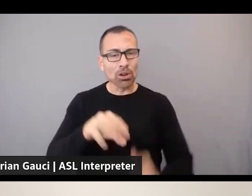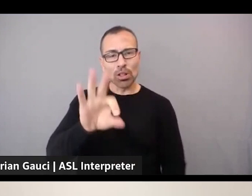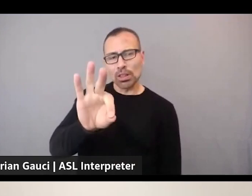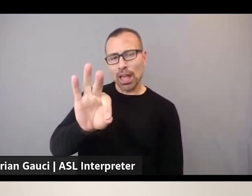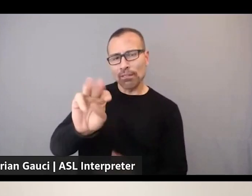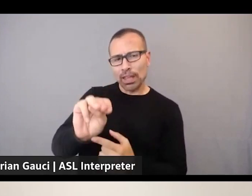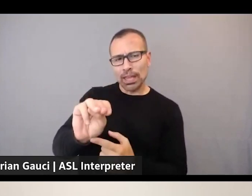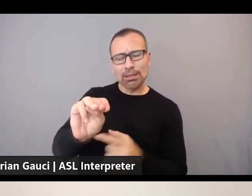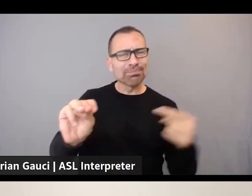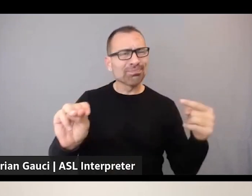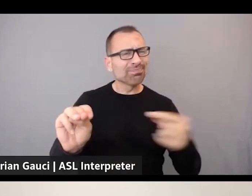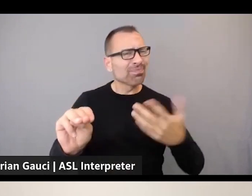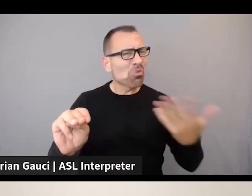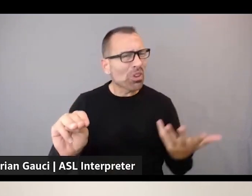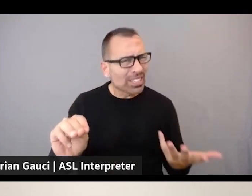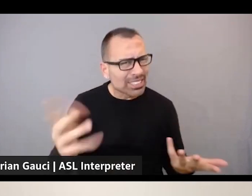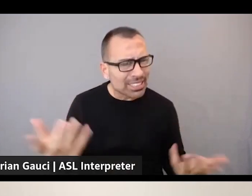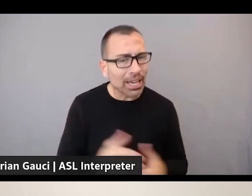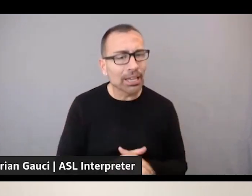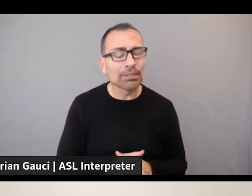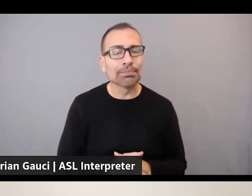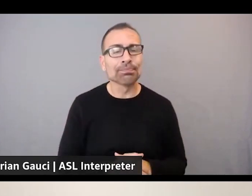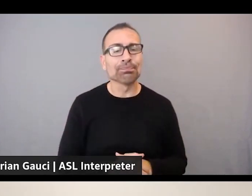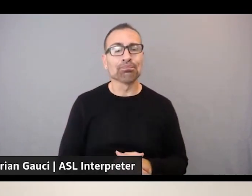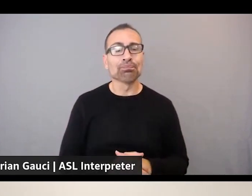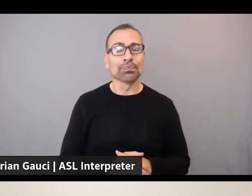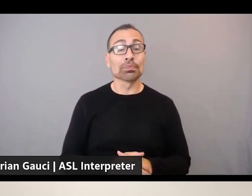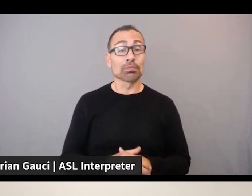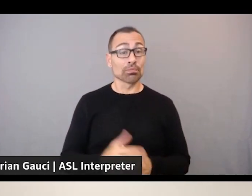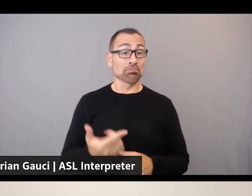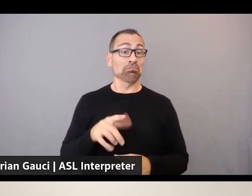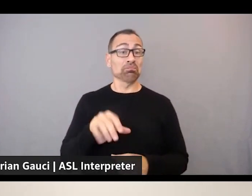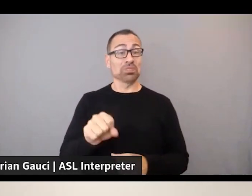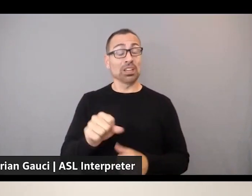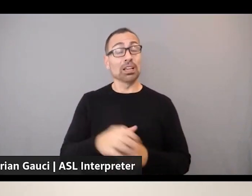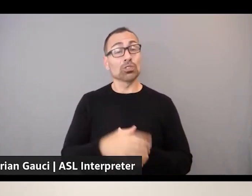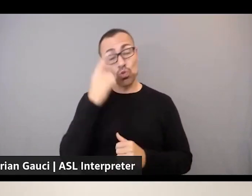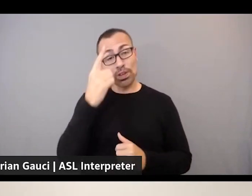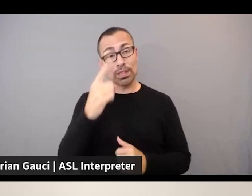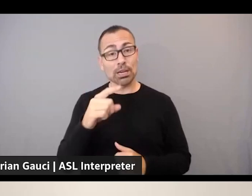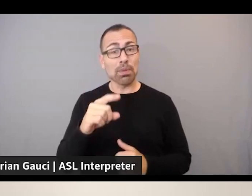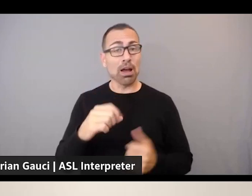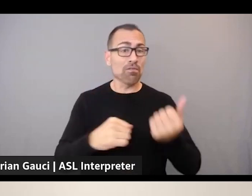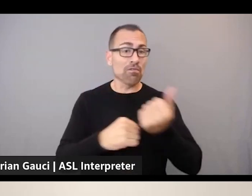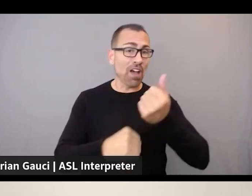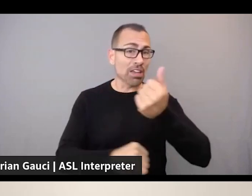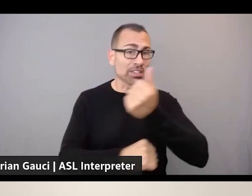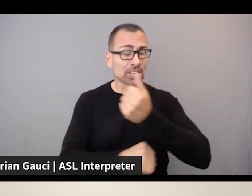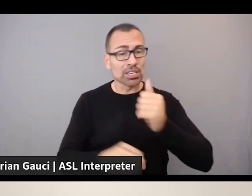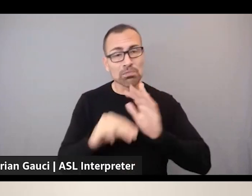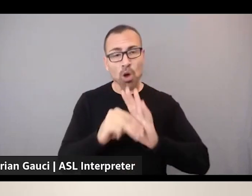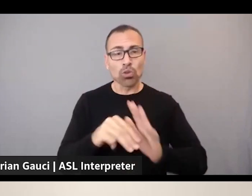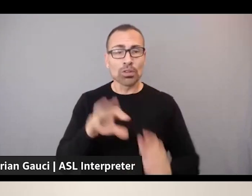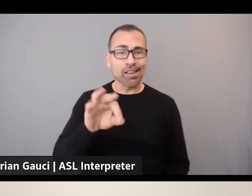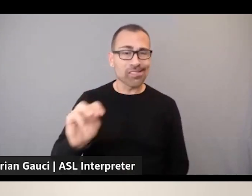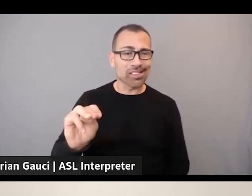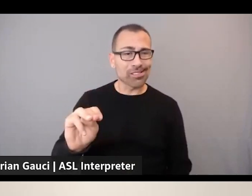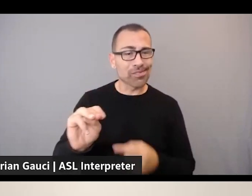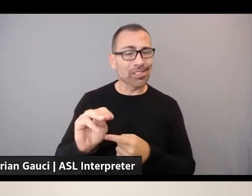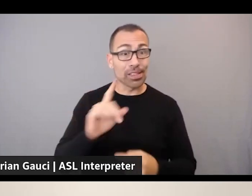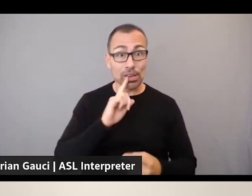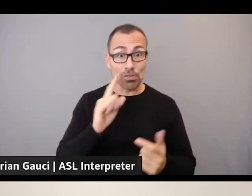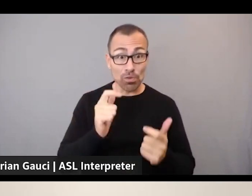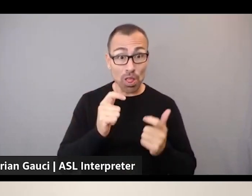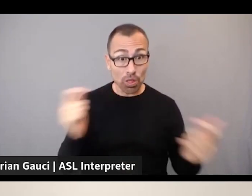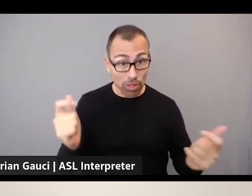models that might have been? Yeah, and you can think about the foundational or foundation models. They're basically these really large general purpose